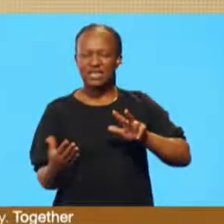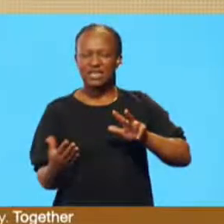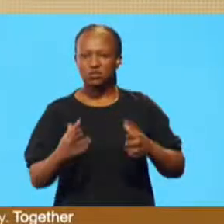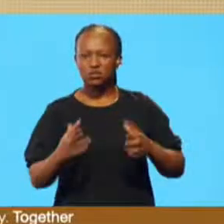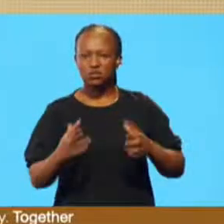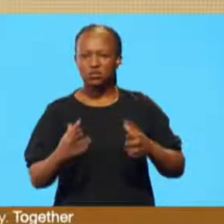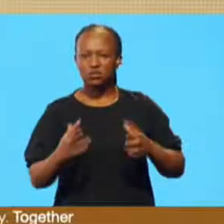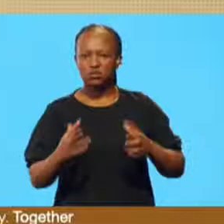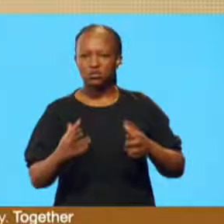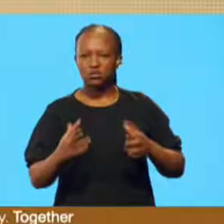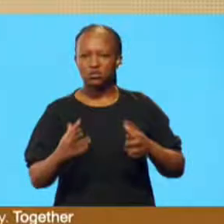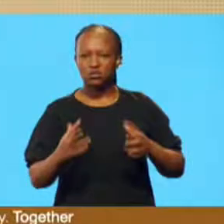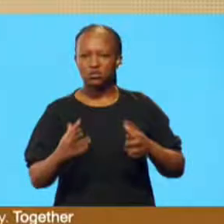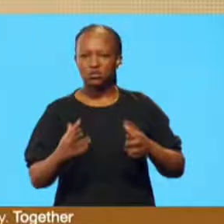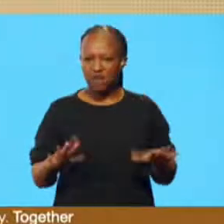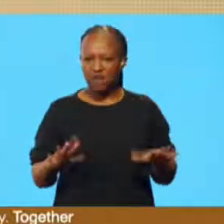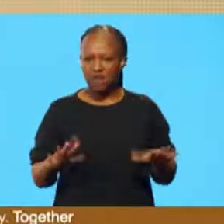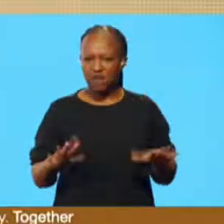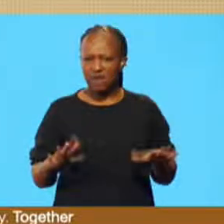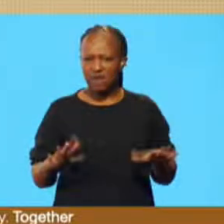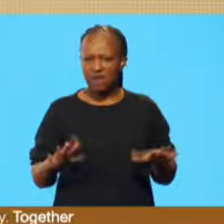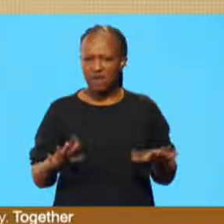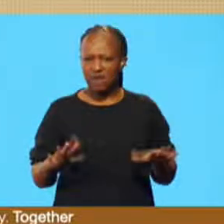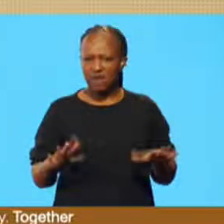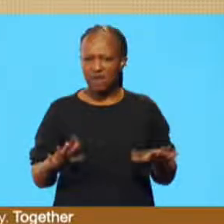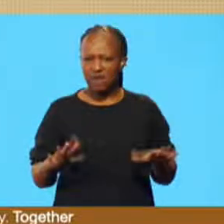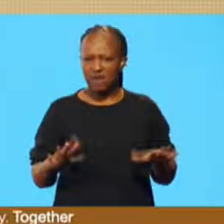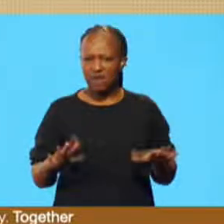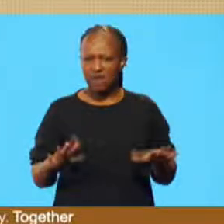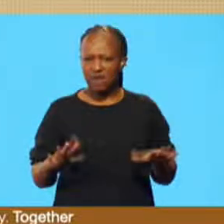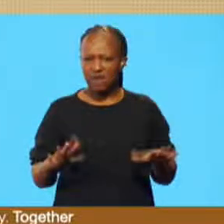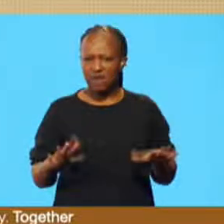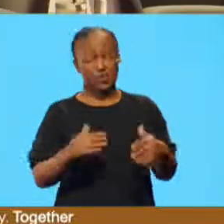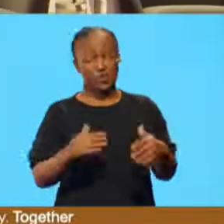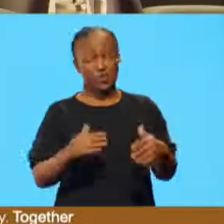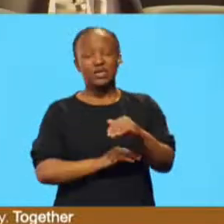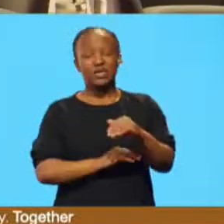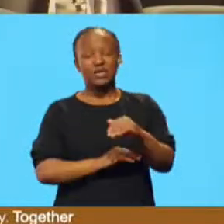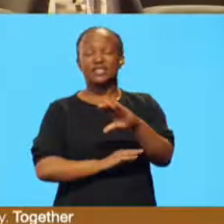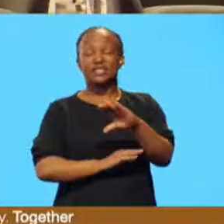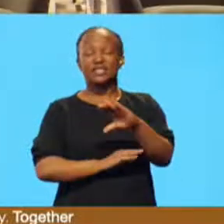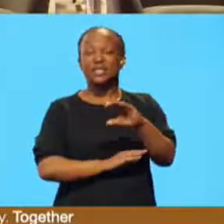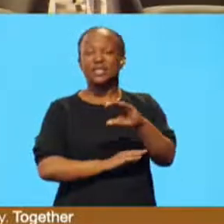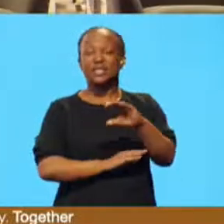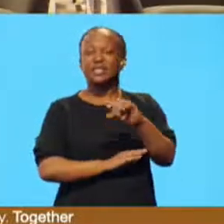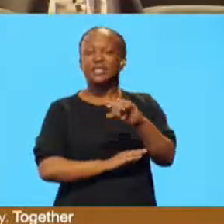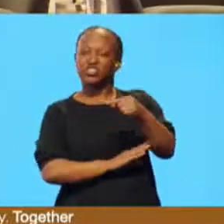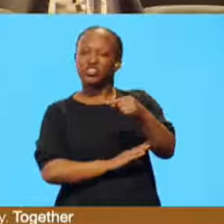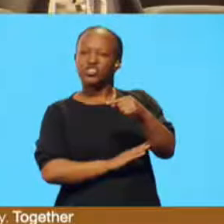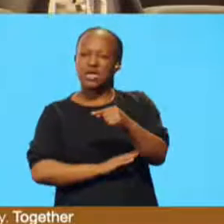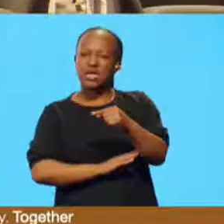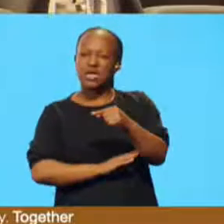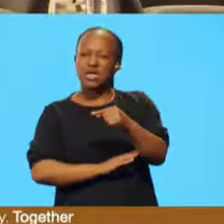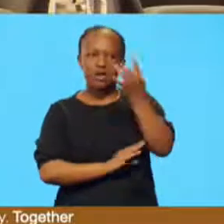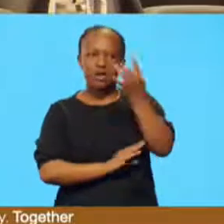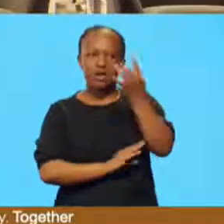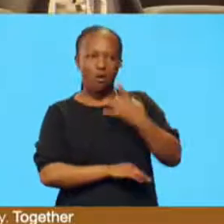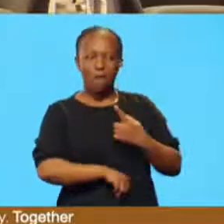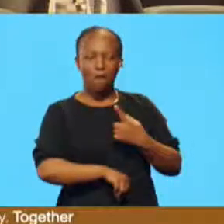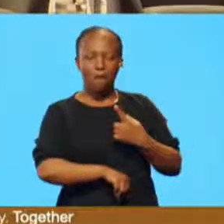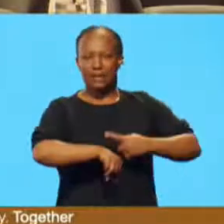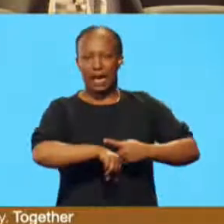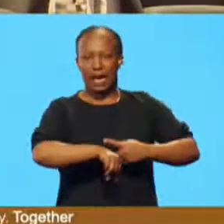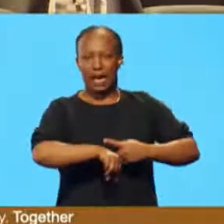sterilized. So that is one of the highlights of the CGE. And then I'm being alerted about time. So let me